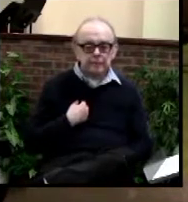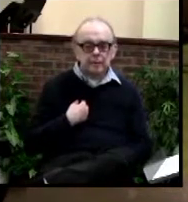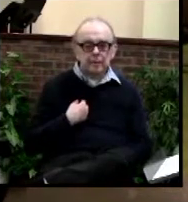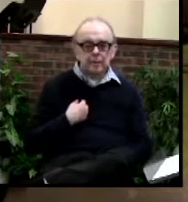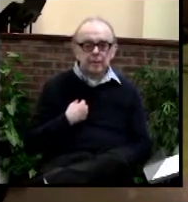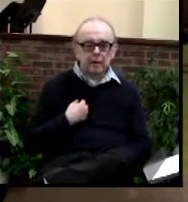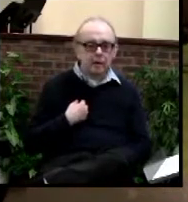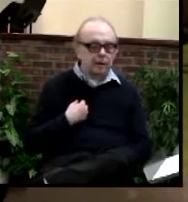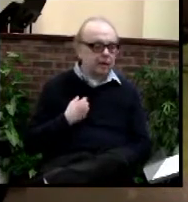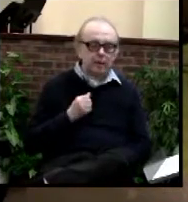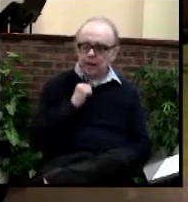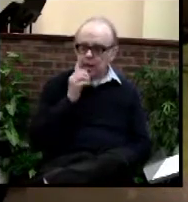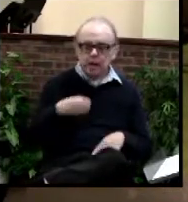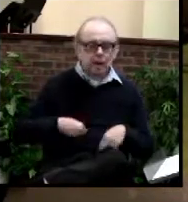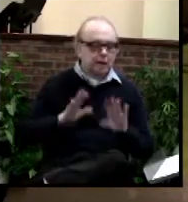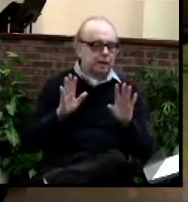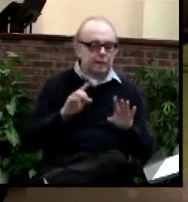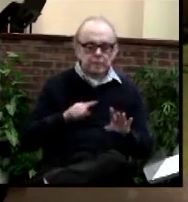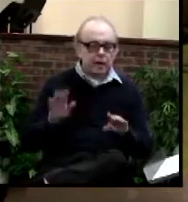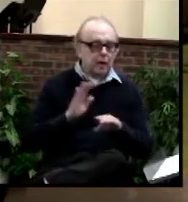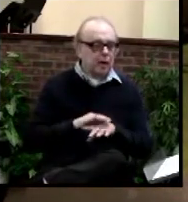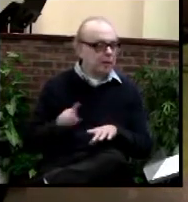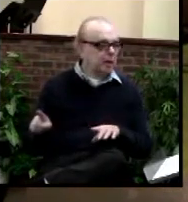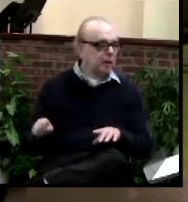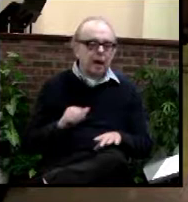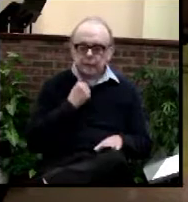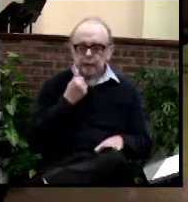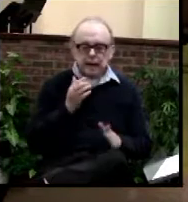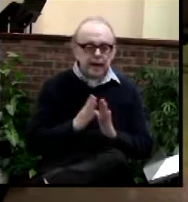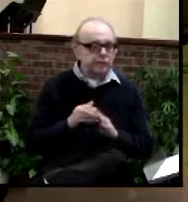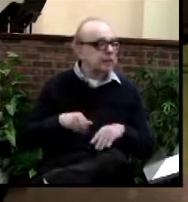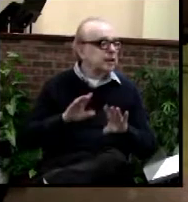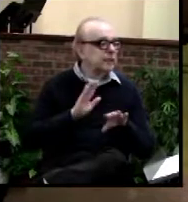I'm not going to give up on them. That's not what I'm asking you to do.